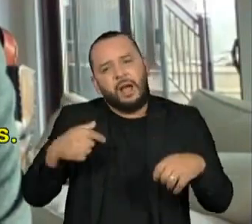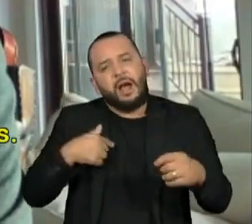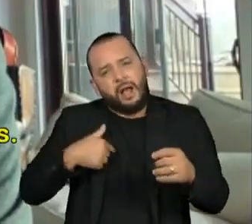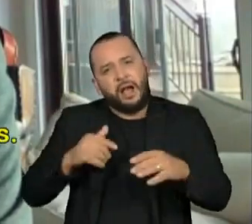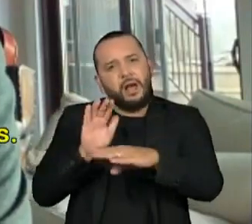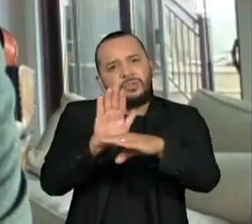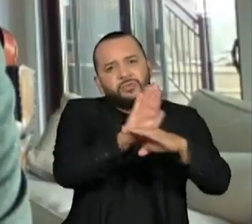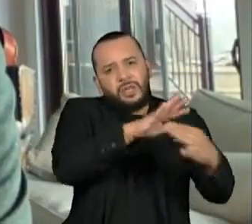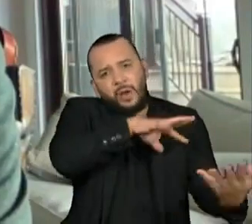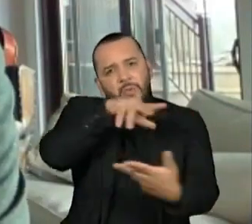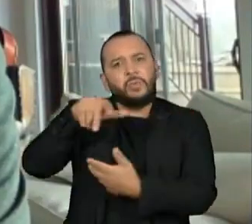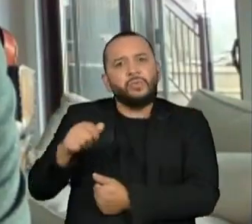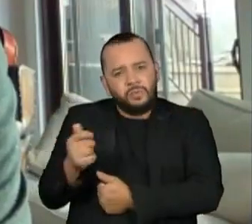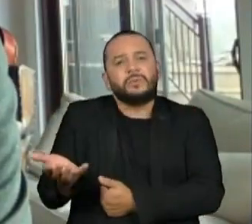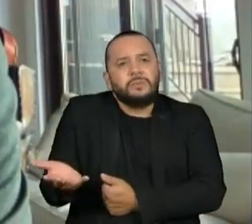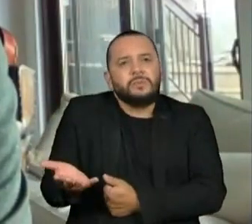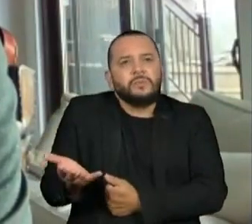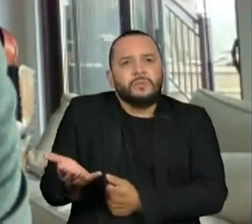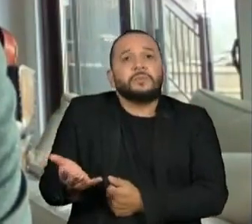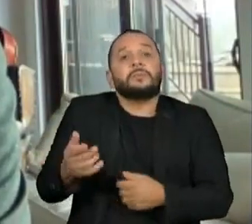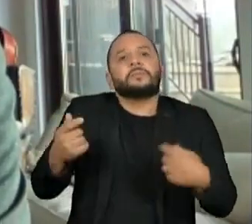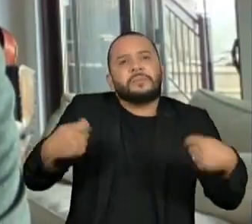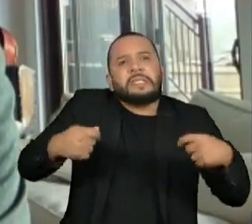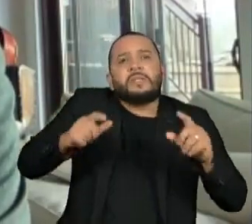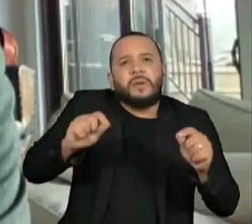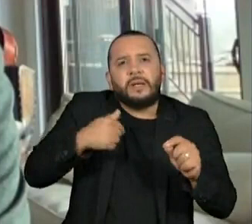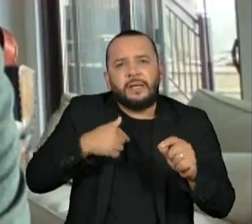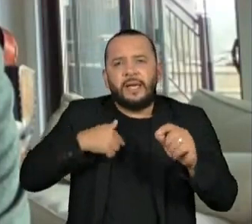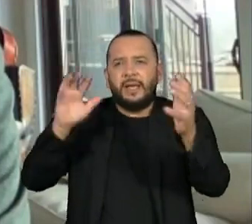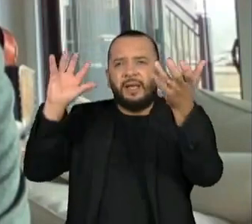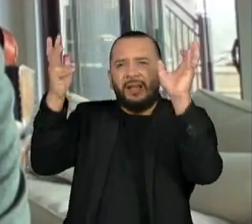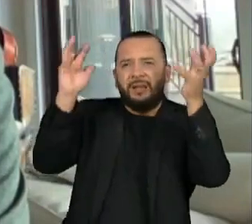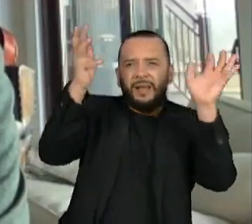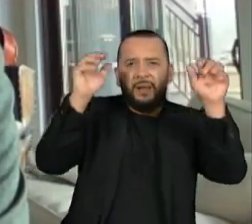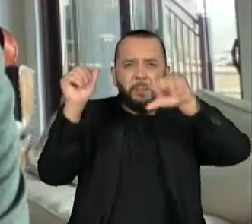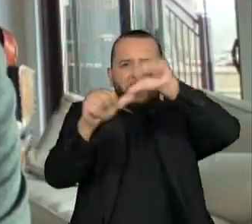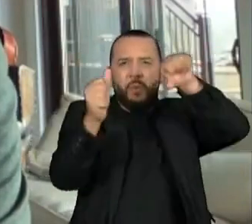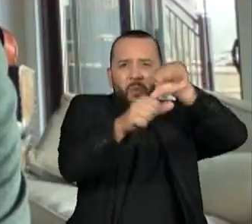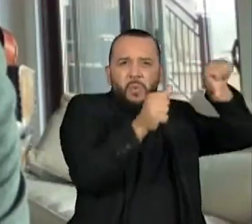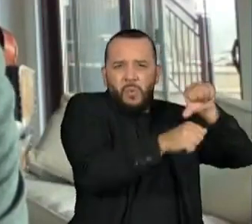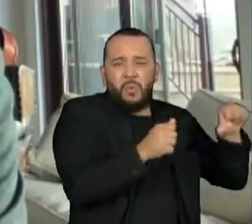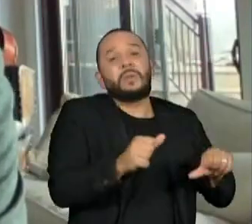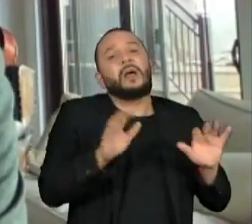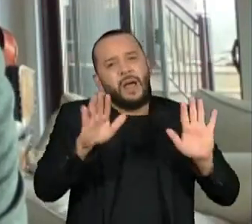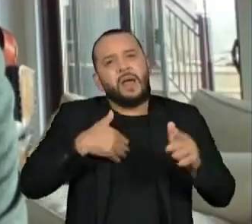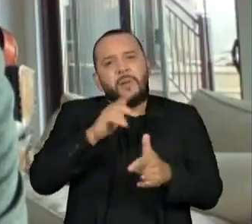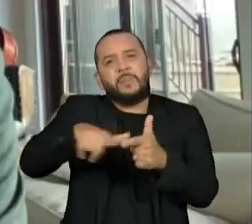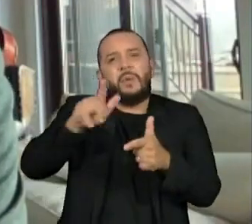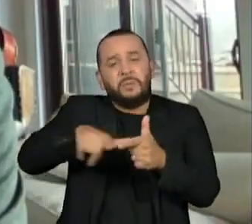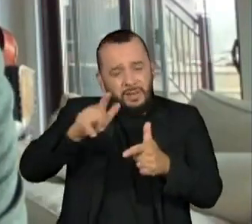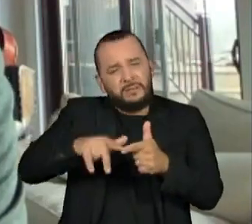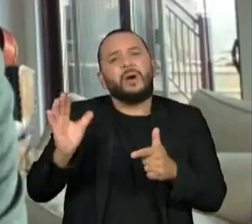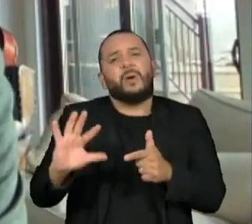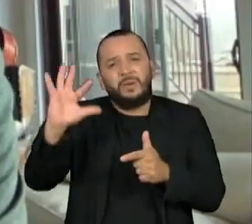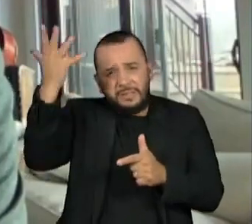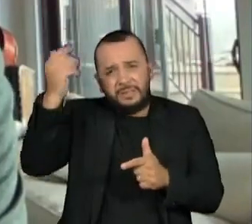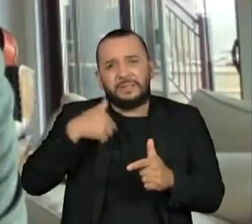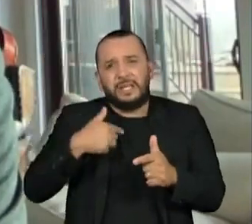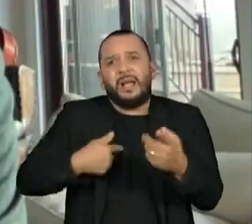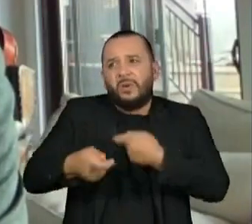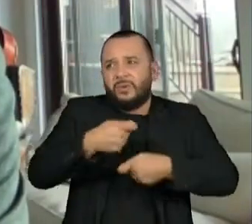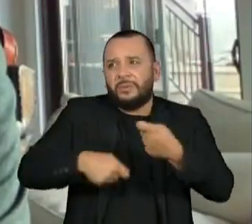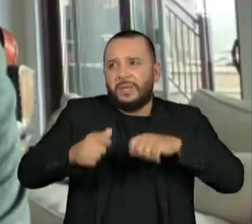needs. The bottom line is that climate change is an unquestionable threat to the stability of